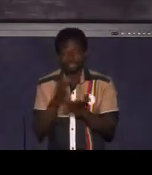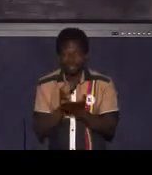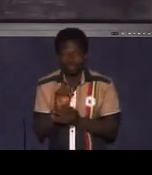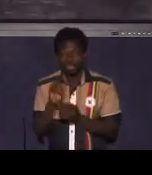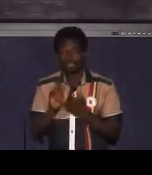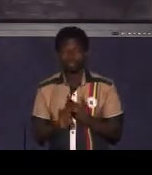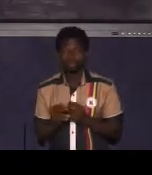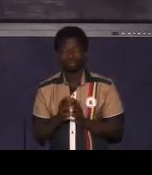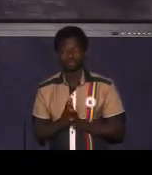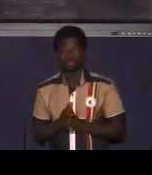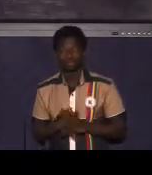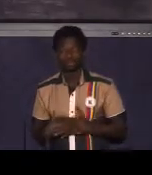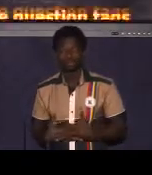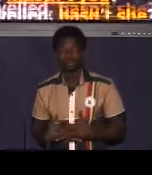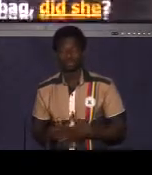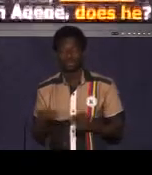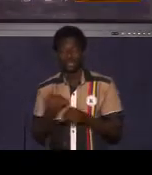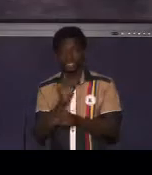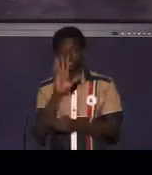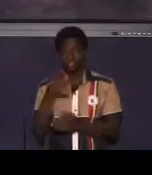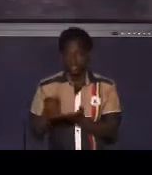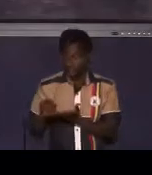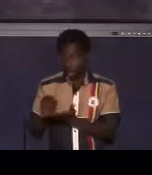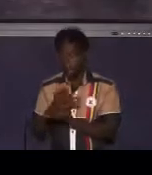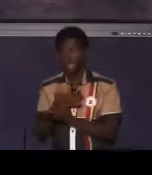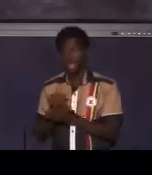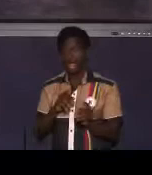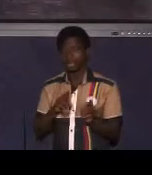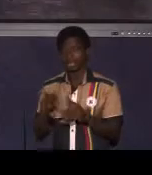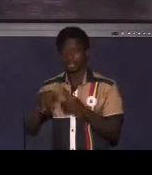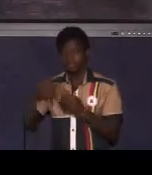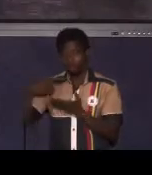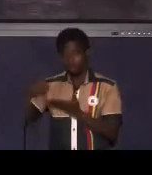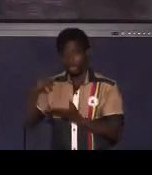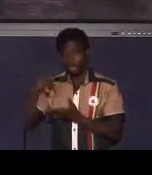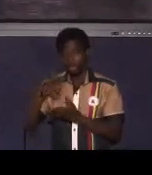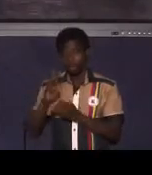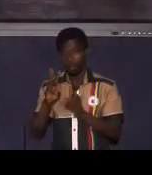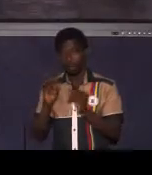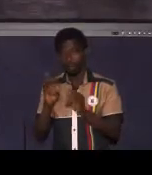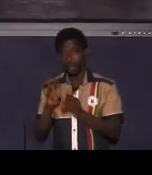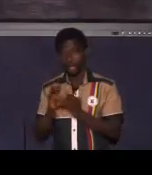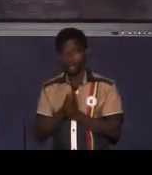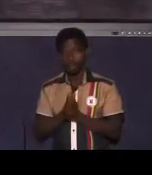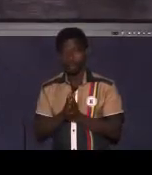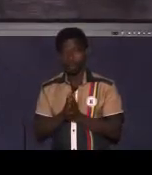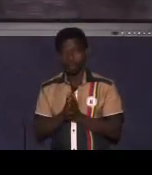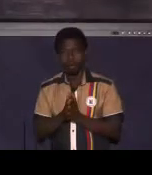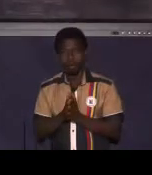do the correction. Get your pen and get ready to mark. Wow.